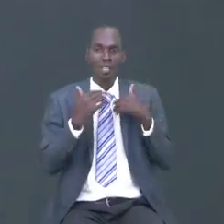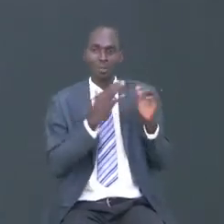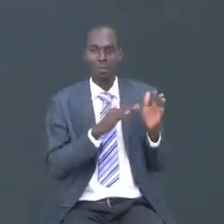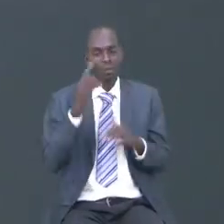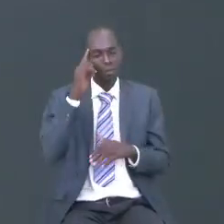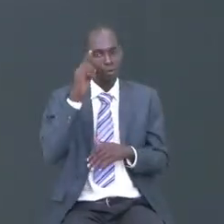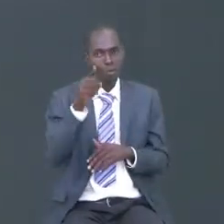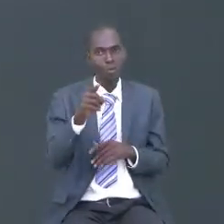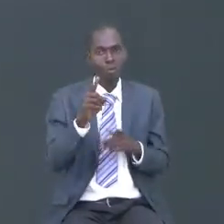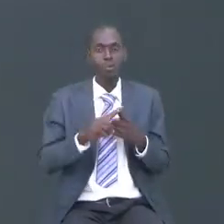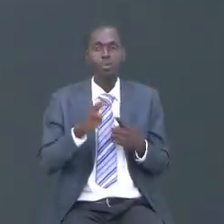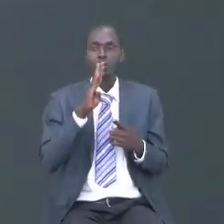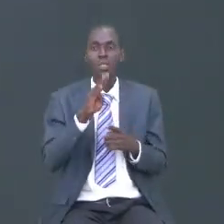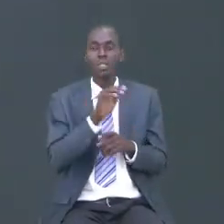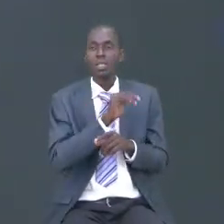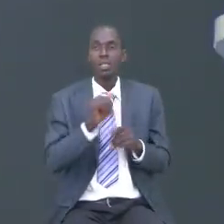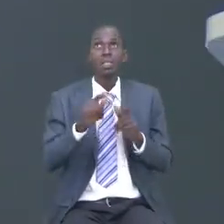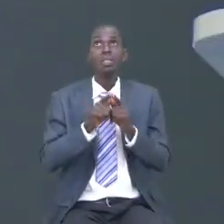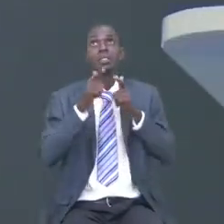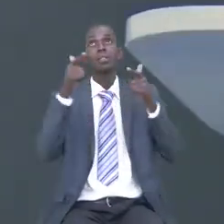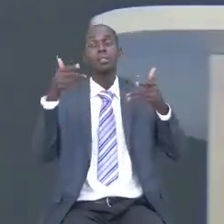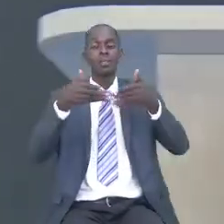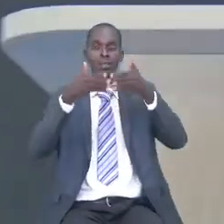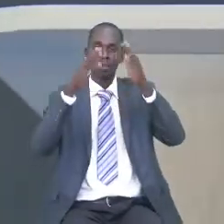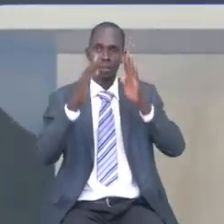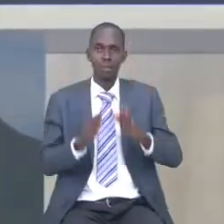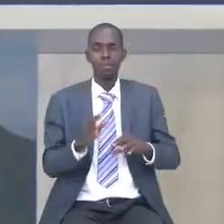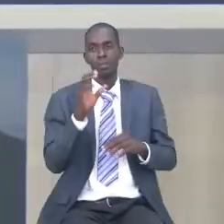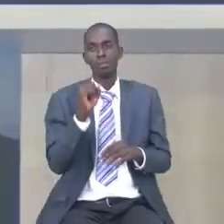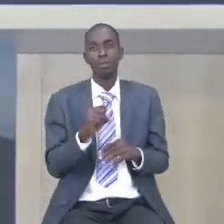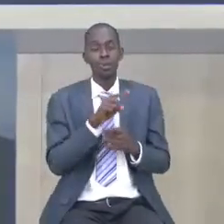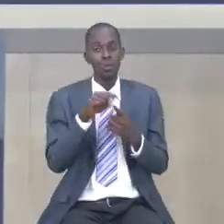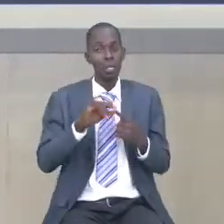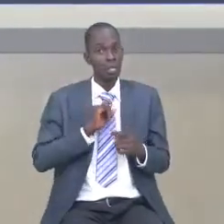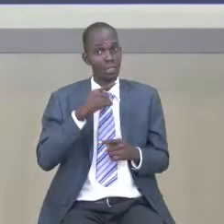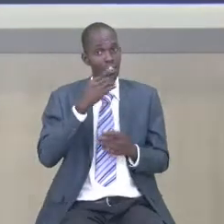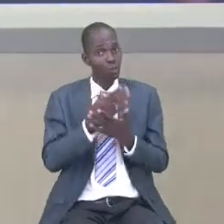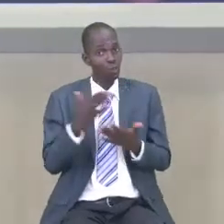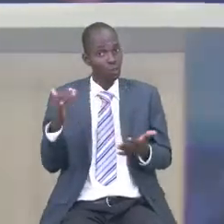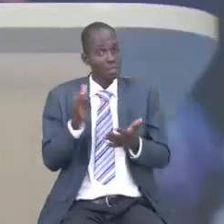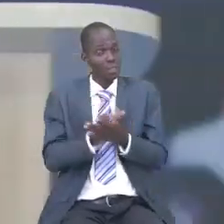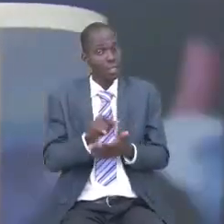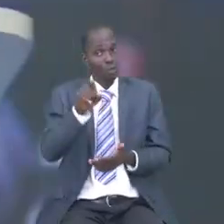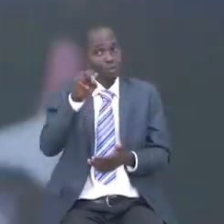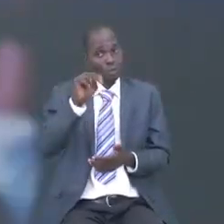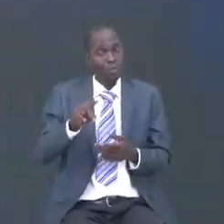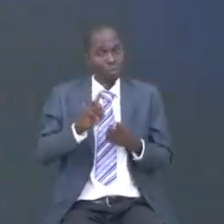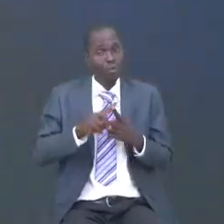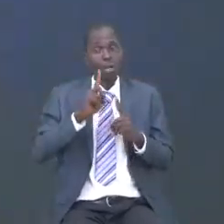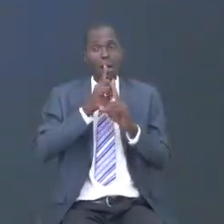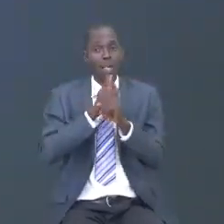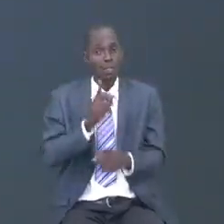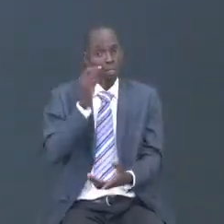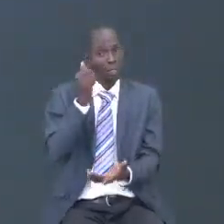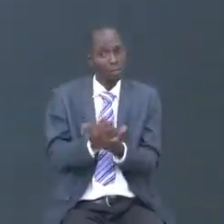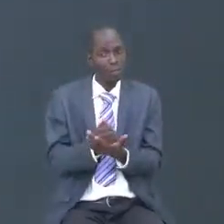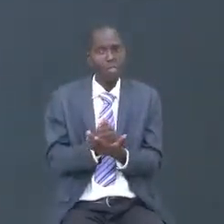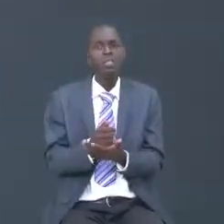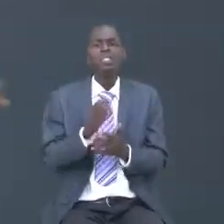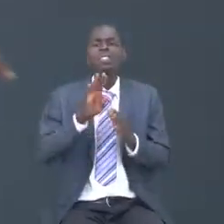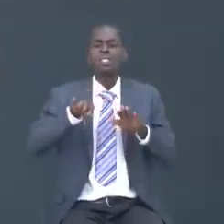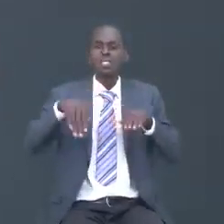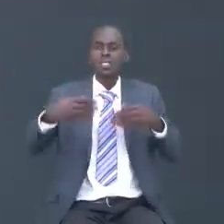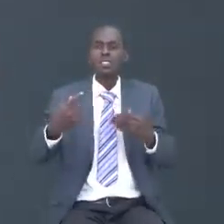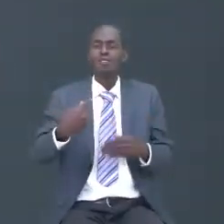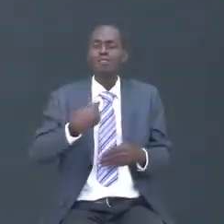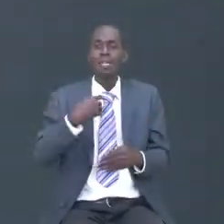an extraordinary pacemaker. So when I say something that demands amen, you will give me